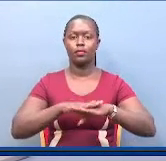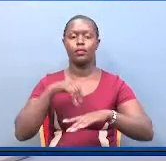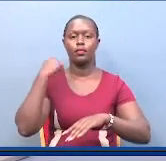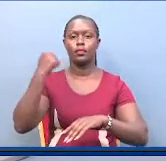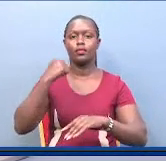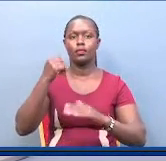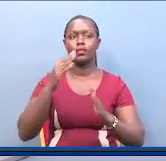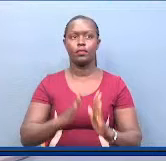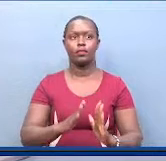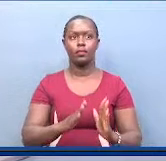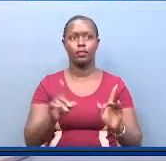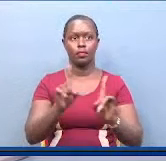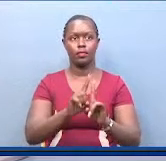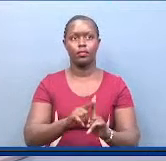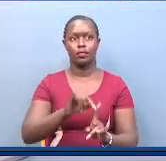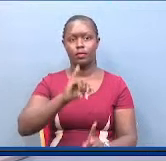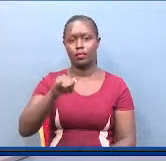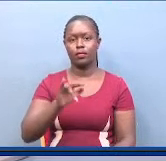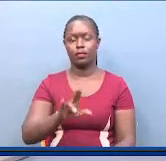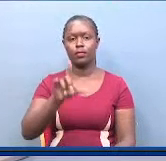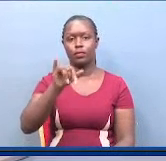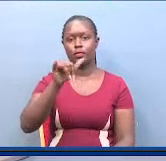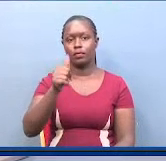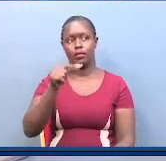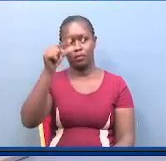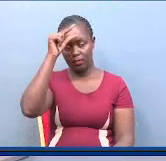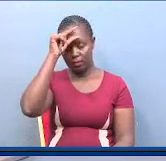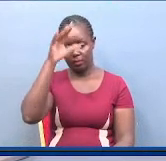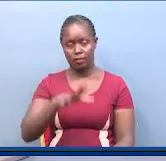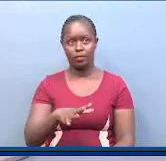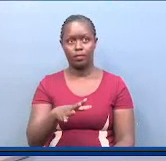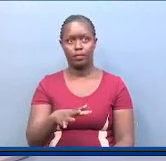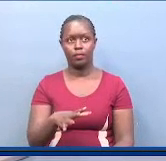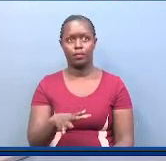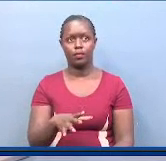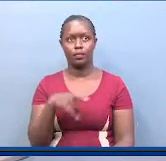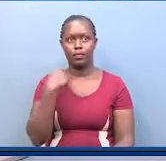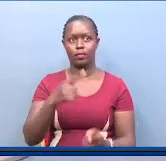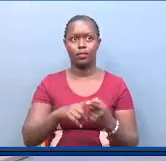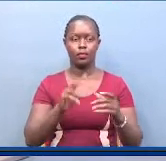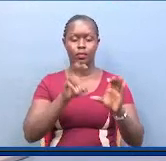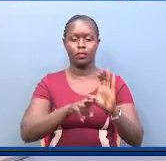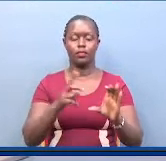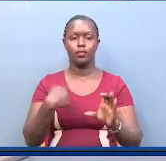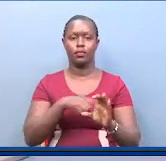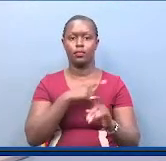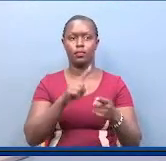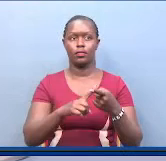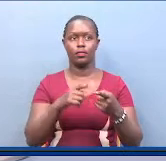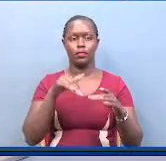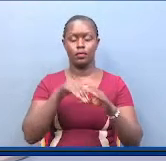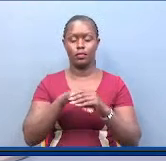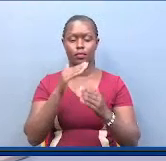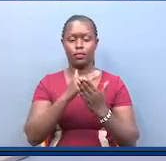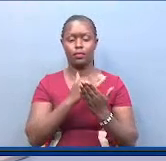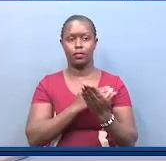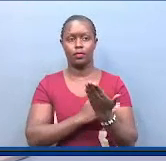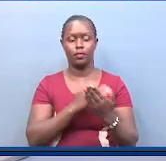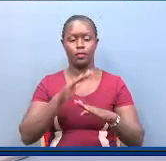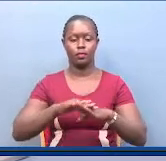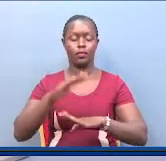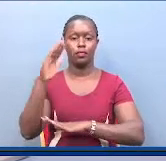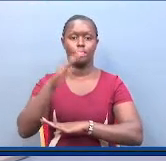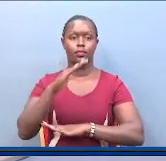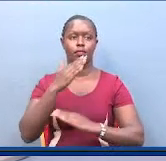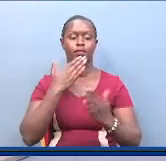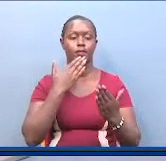equally invited Julia Nyokabi Chege, who is a governance expert, who will be joining us hopefully in the program. Gentlemen, good evening. Thank